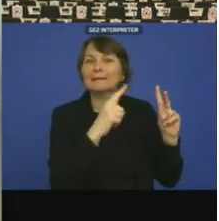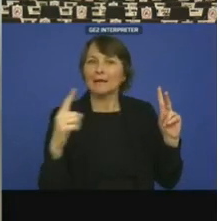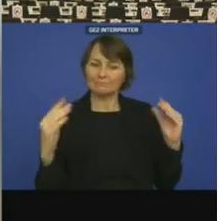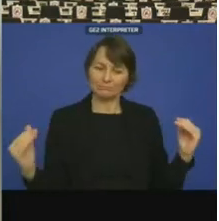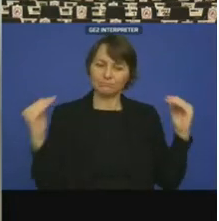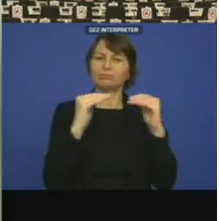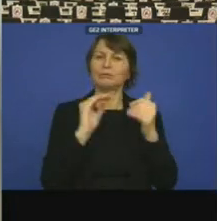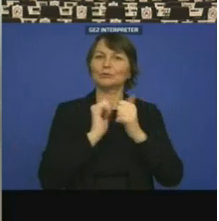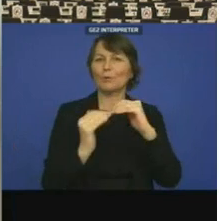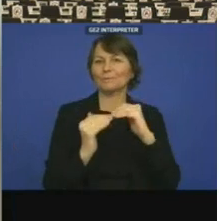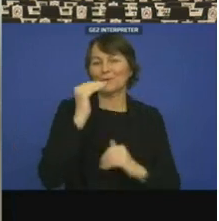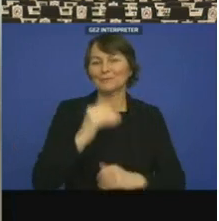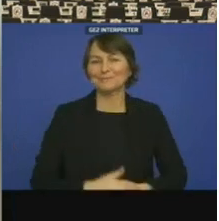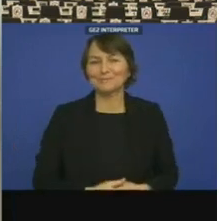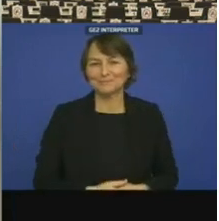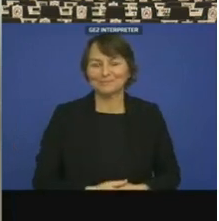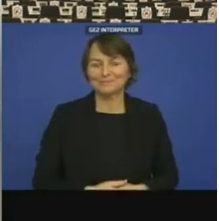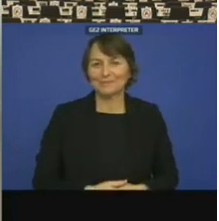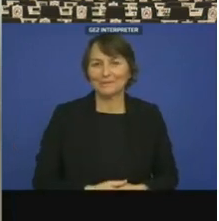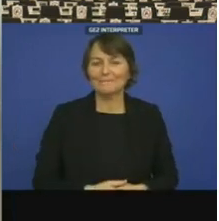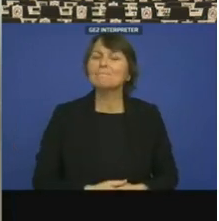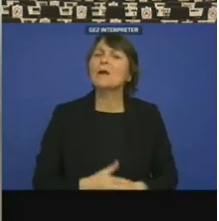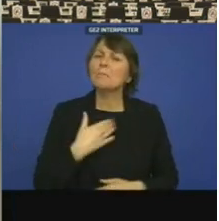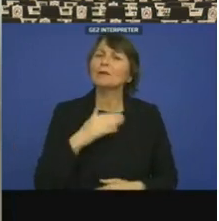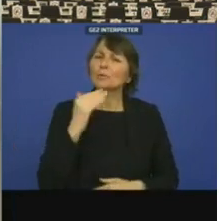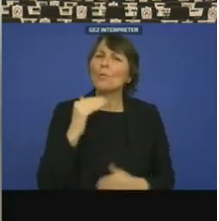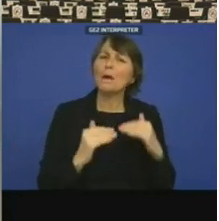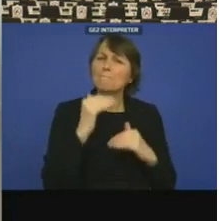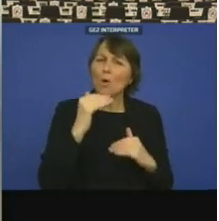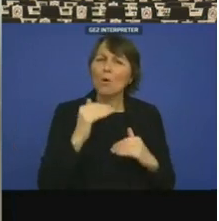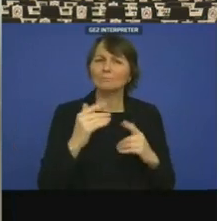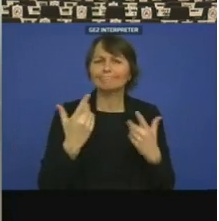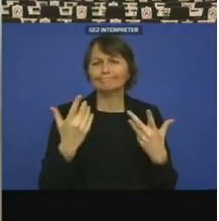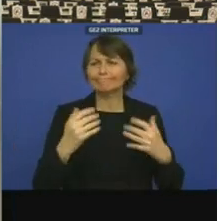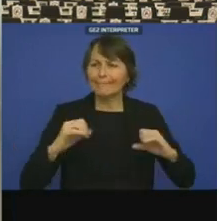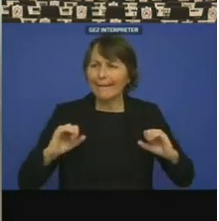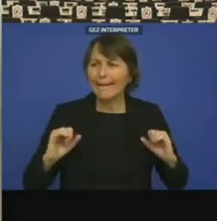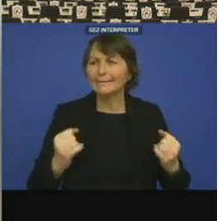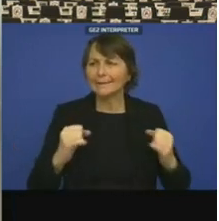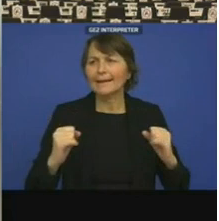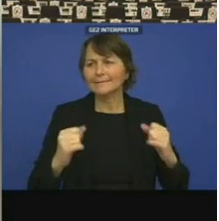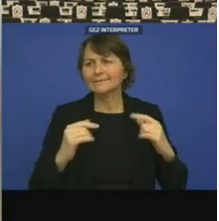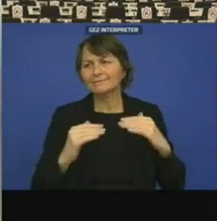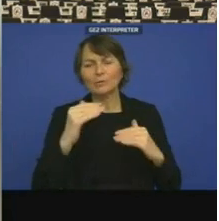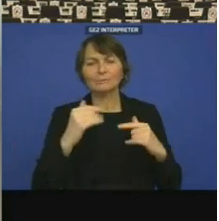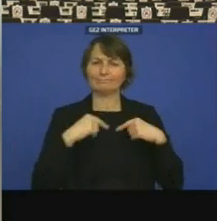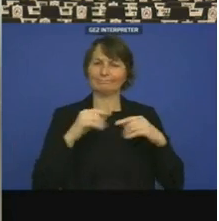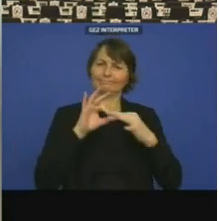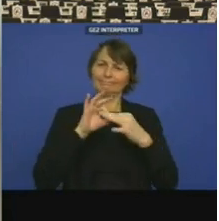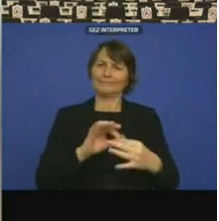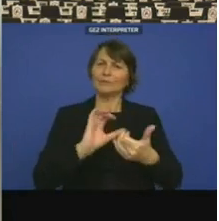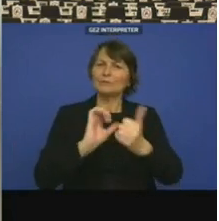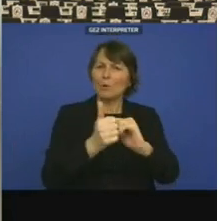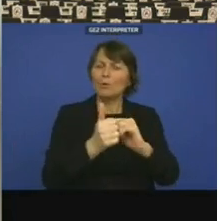to increase the number of preparatory actions and pilot projects in the field of sport, and as they can lead